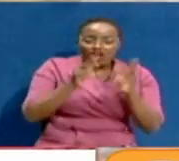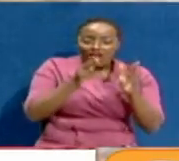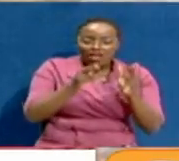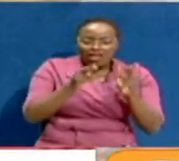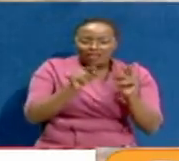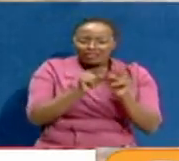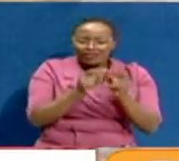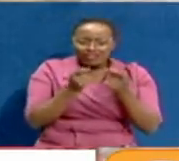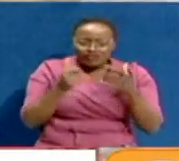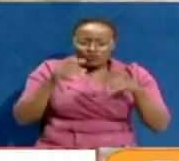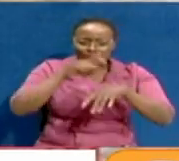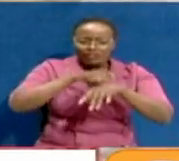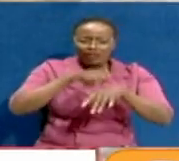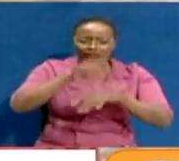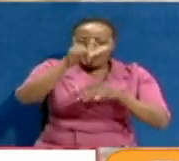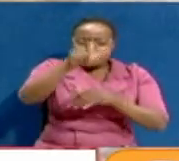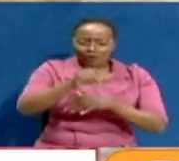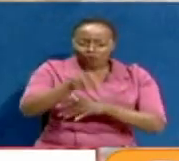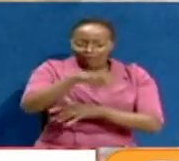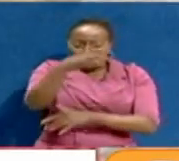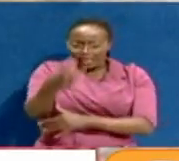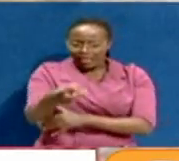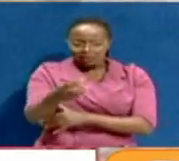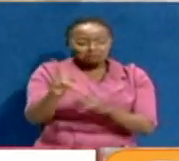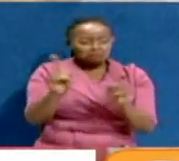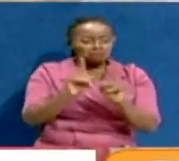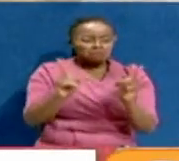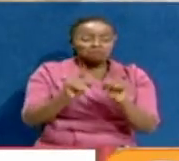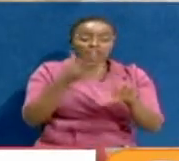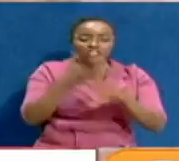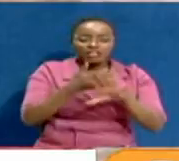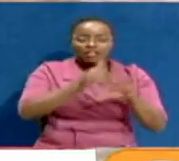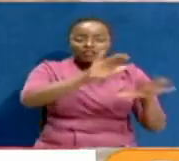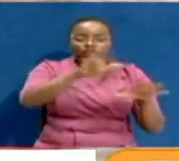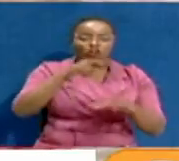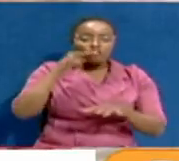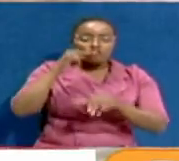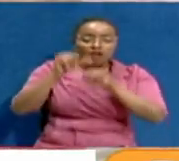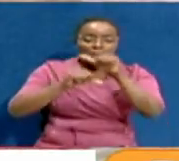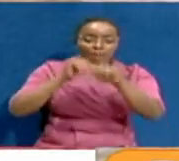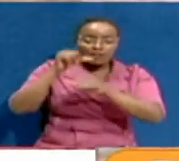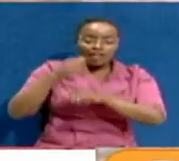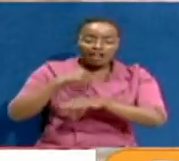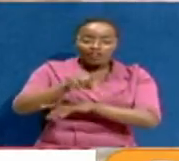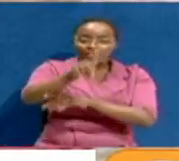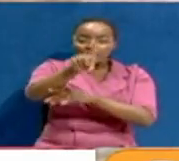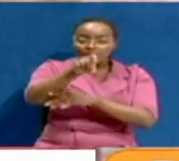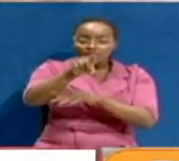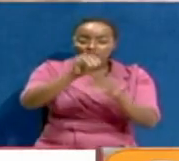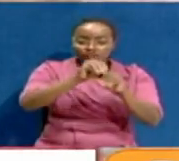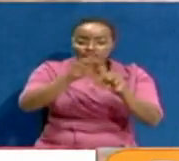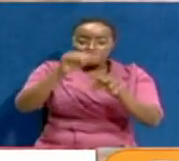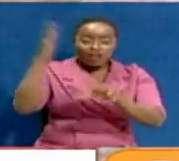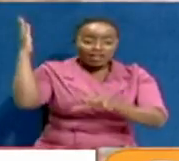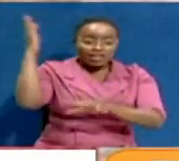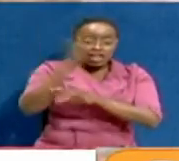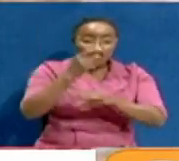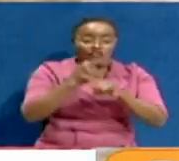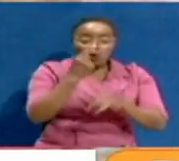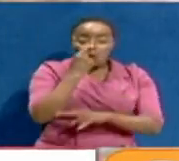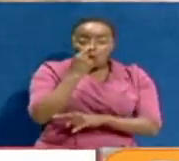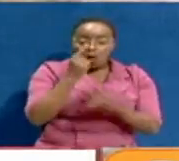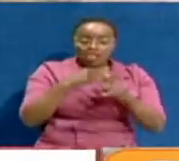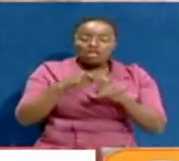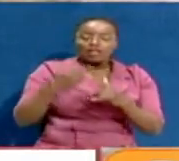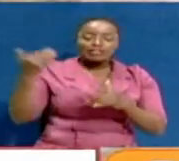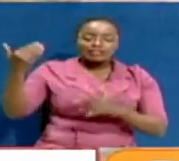totally well suddenly drops down and that's it. There was a comment about we have this virus that's now moving straight from the tip of the nose